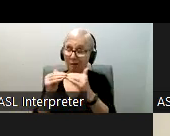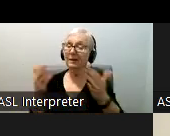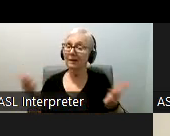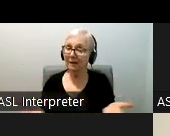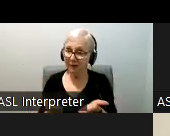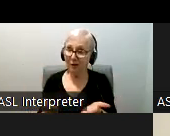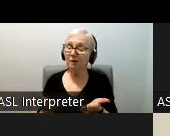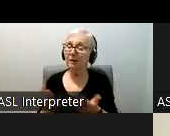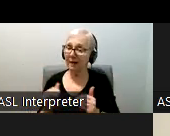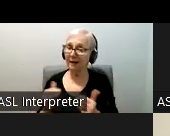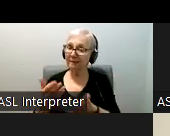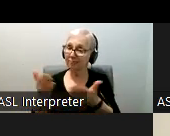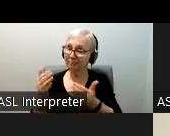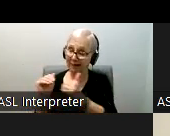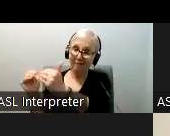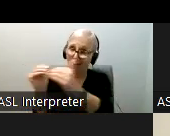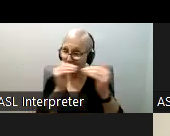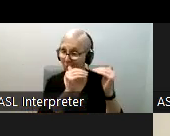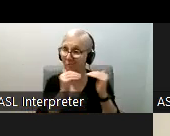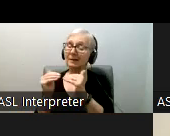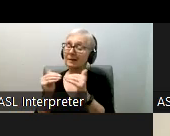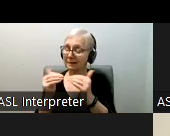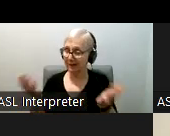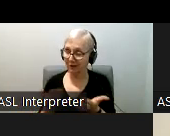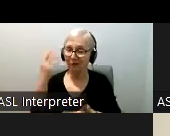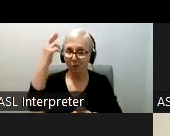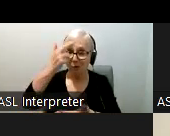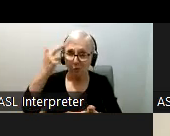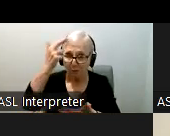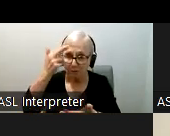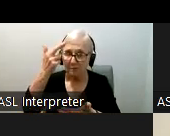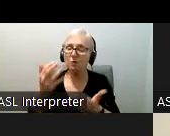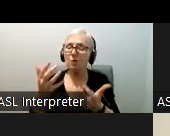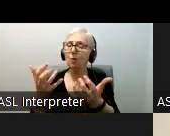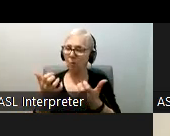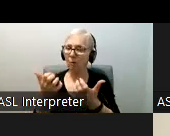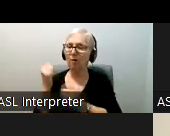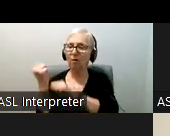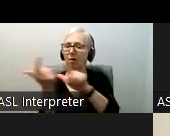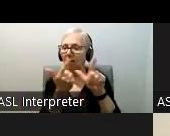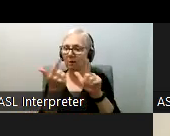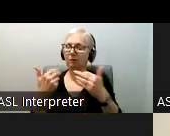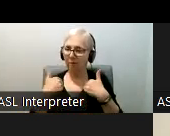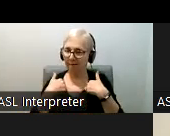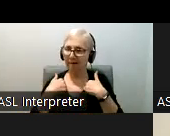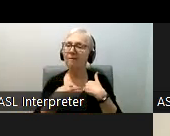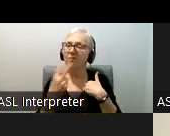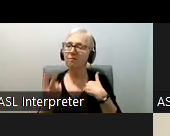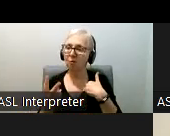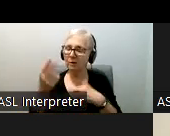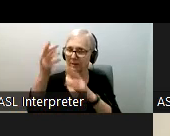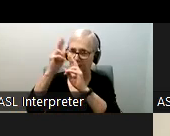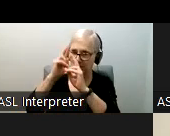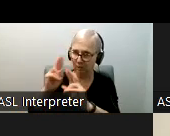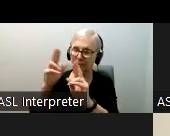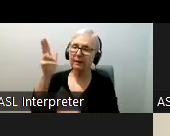reason. And so we want to make sure we've created a situation where everybody gets to have voice and speak up and is respected and listened